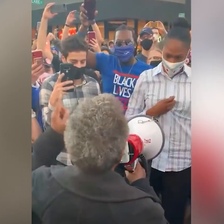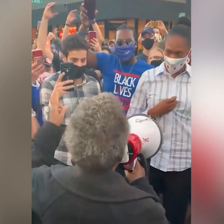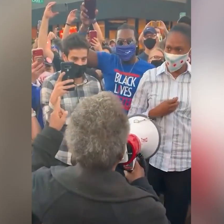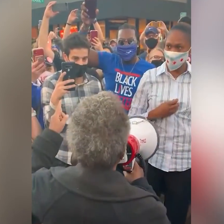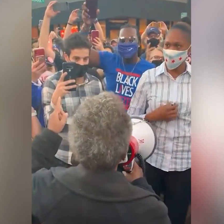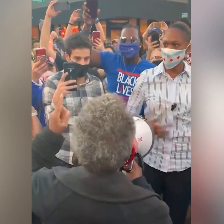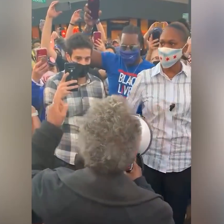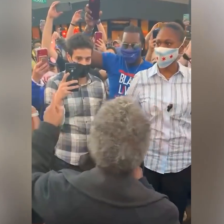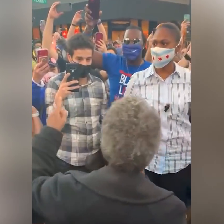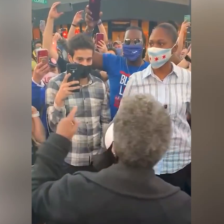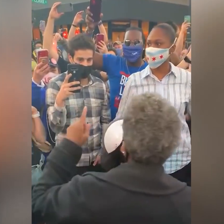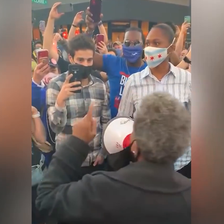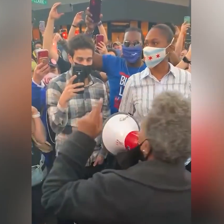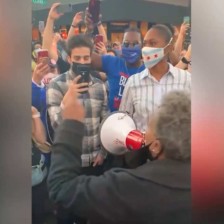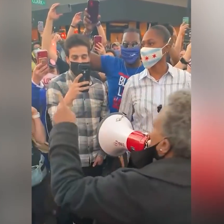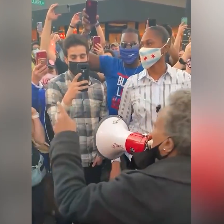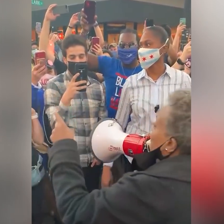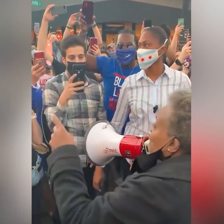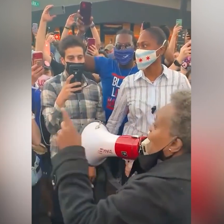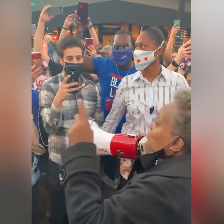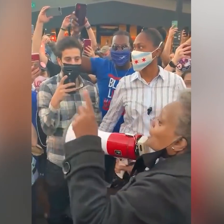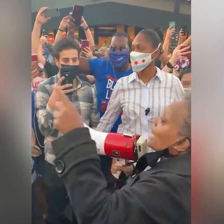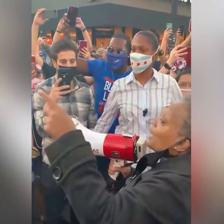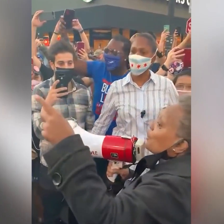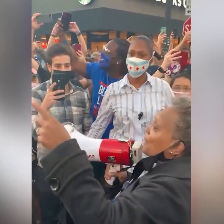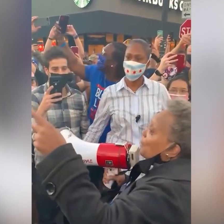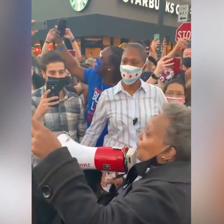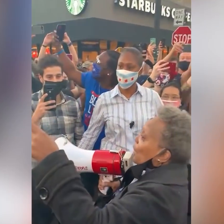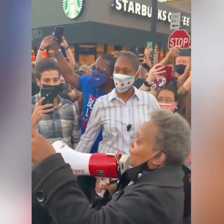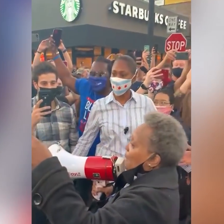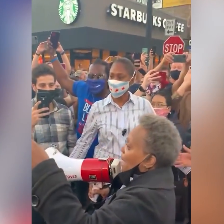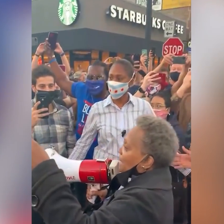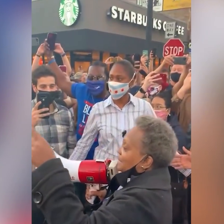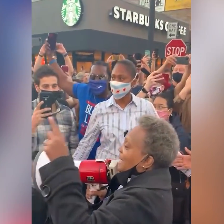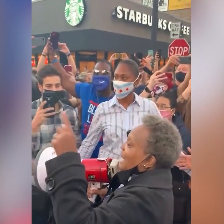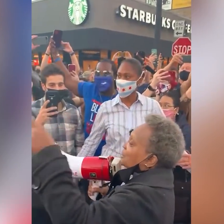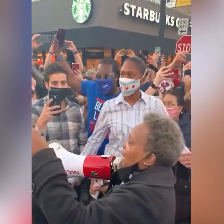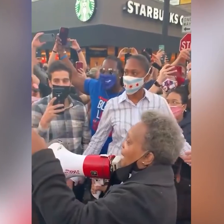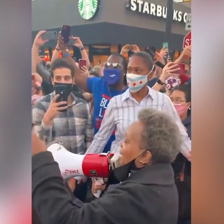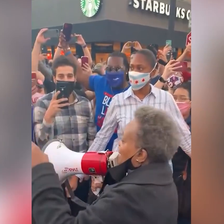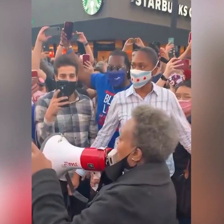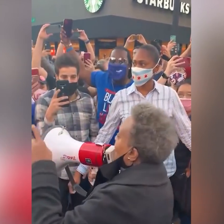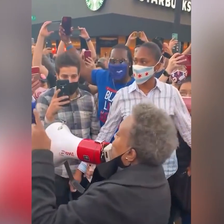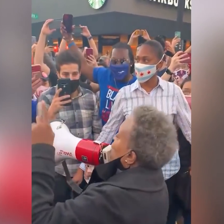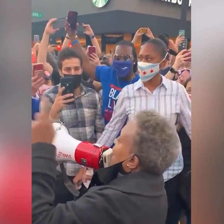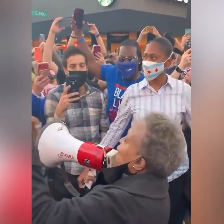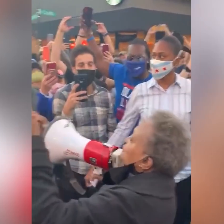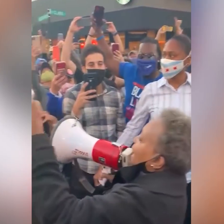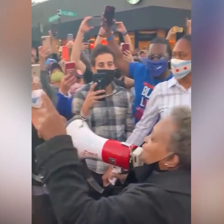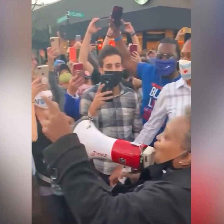Yeah! Have fun, celebrate, be safe. I'm glad all the people are wearing masks. Yeah!